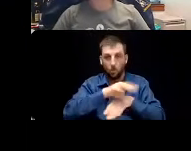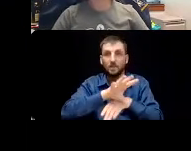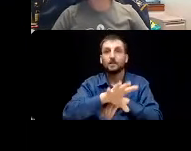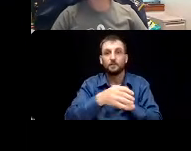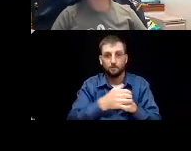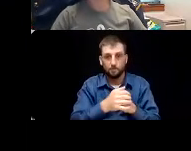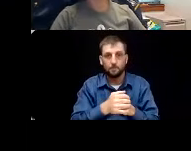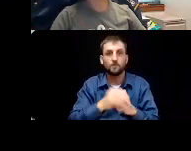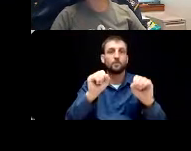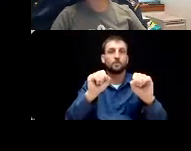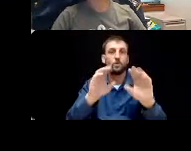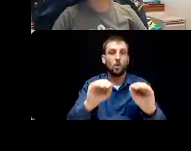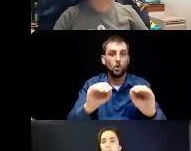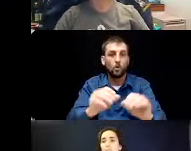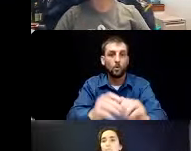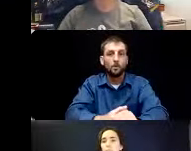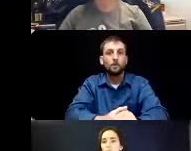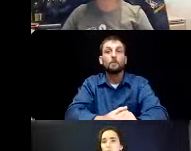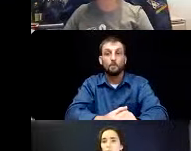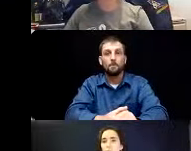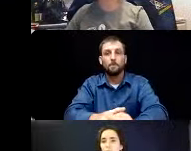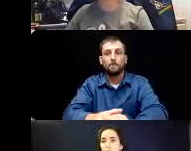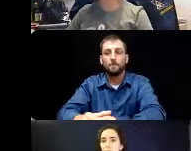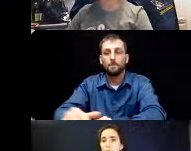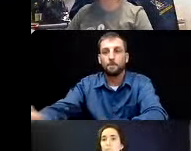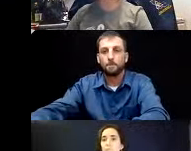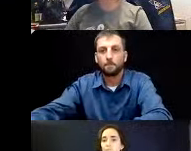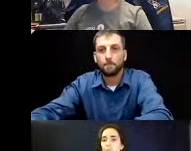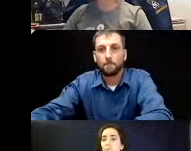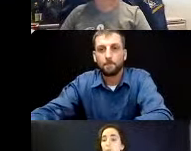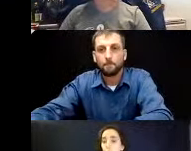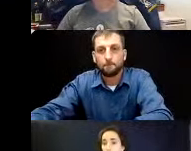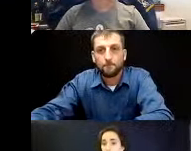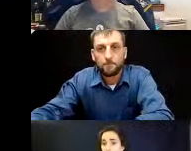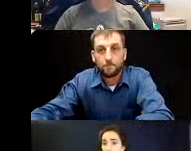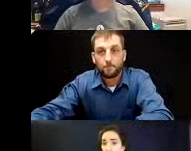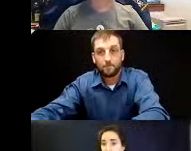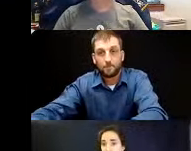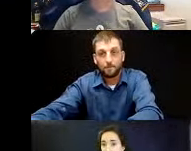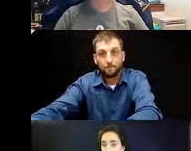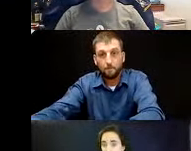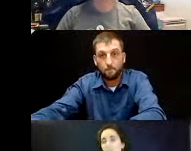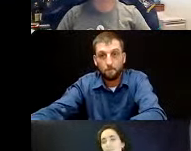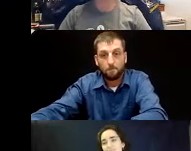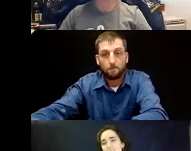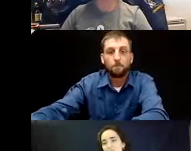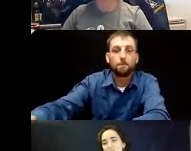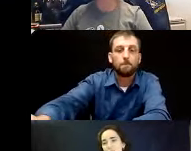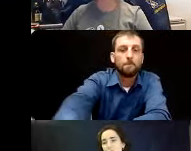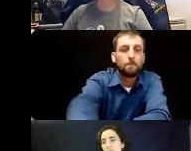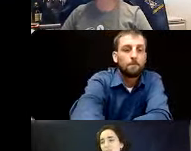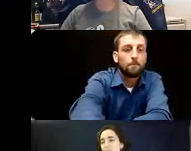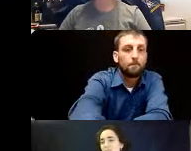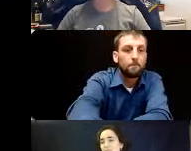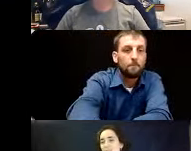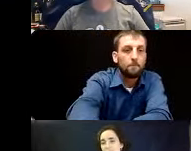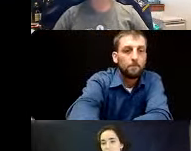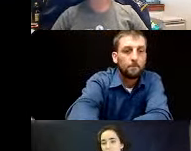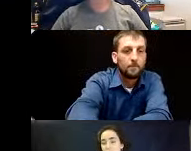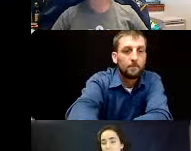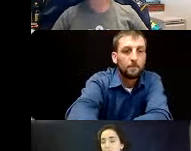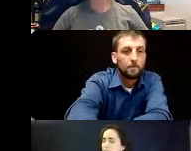So what can you do to be prepared? And this is where I'm going to turn it over to Jessica, because she's pretty much an expert in, I'm the emergency